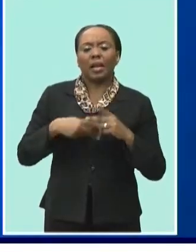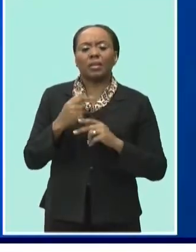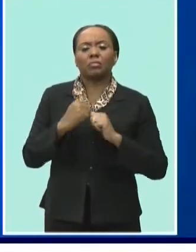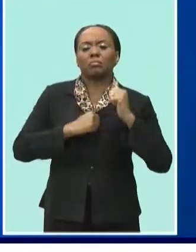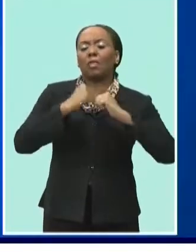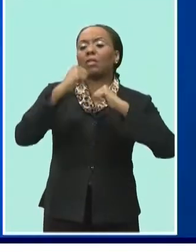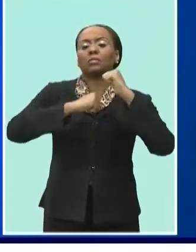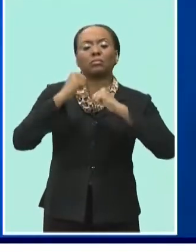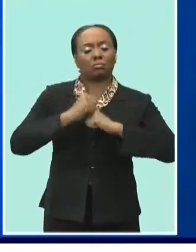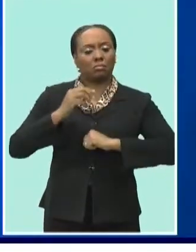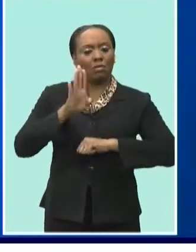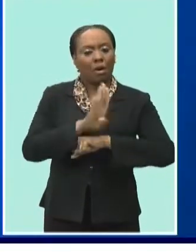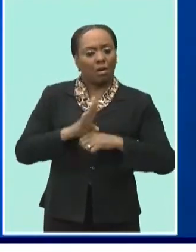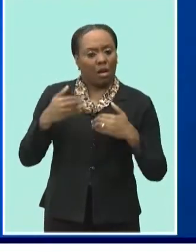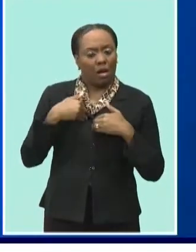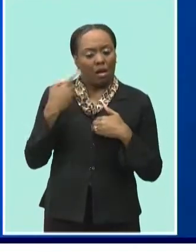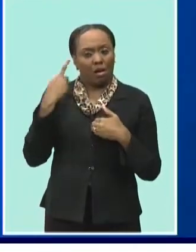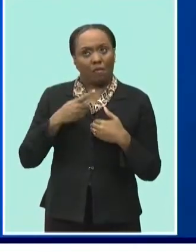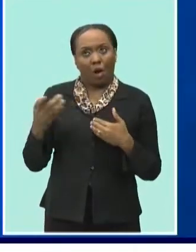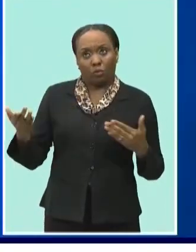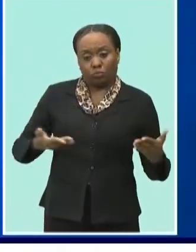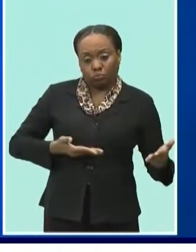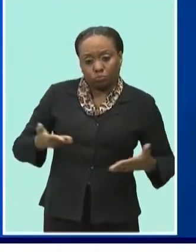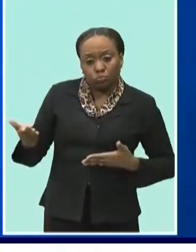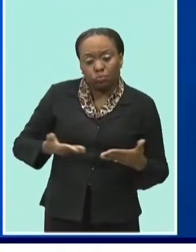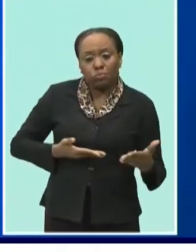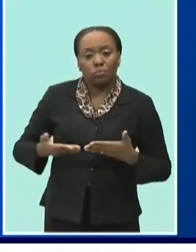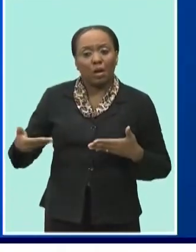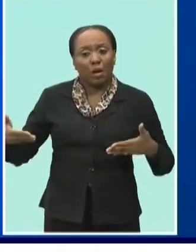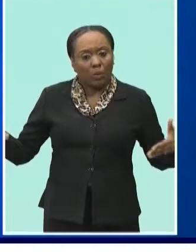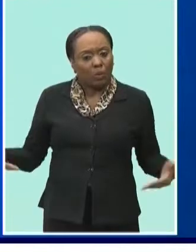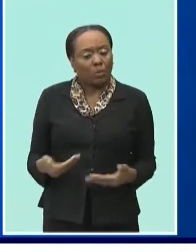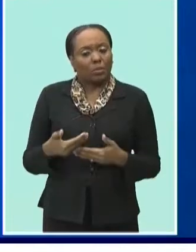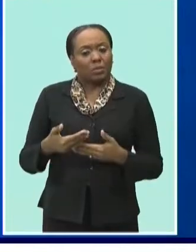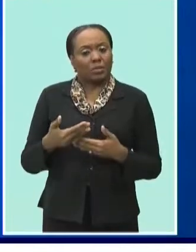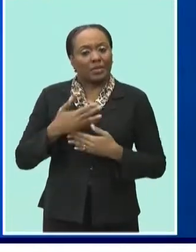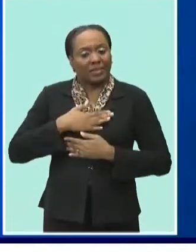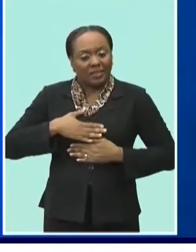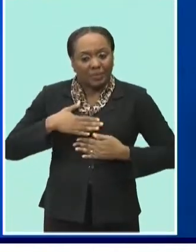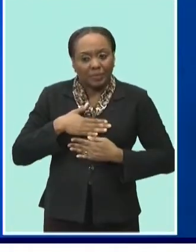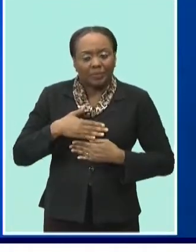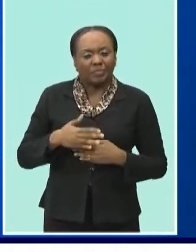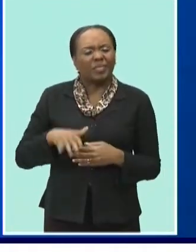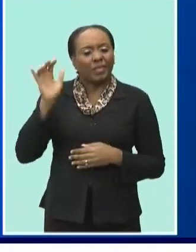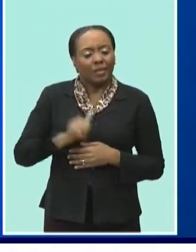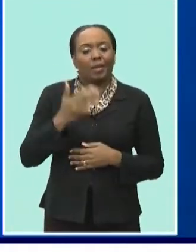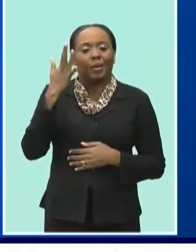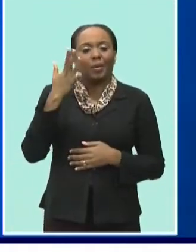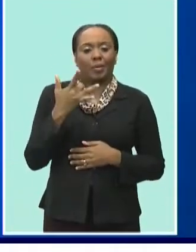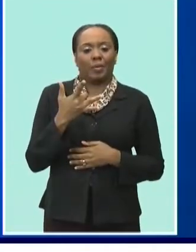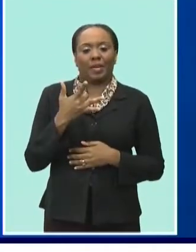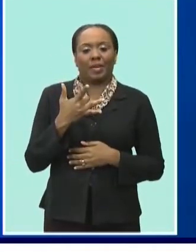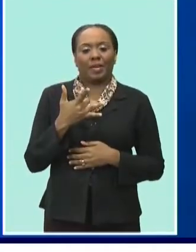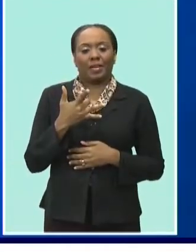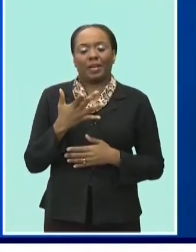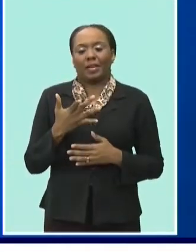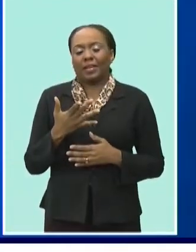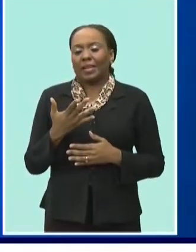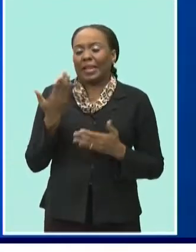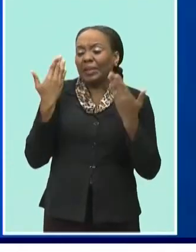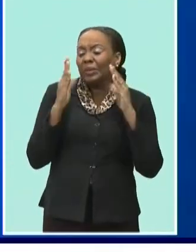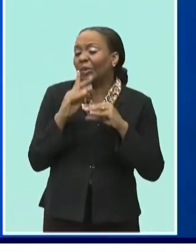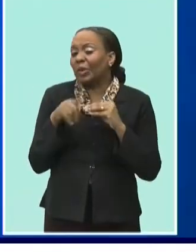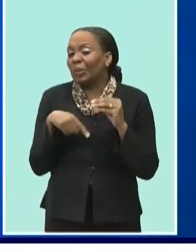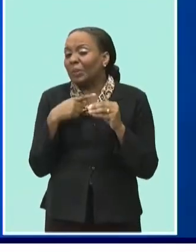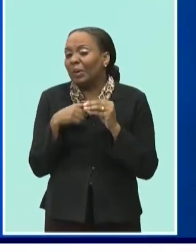in place for hosting such a festival. He says this was the reason he took a risk on a place he knew very